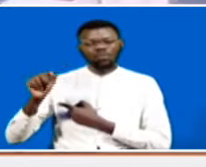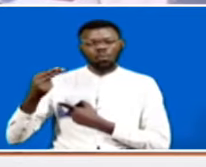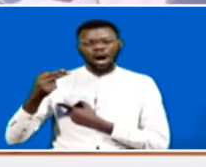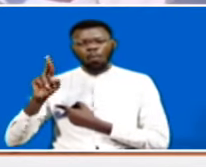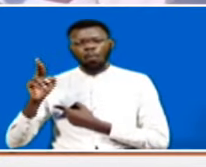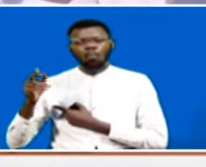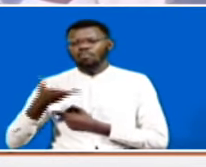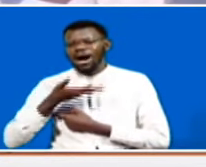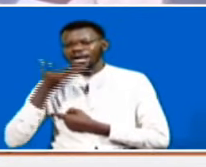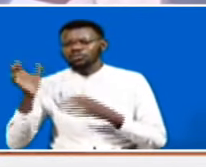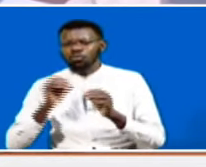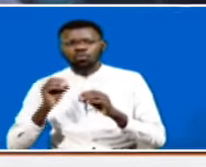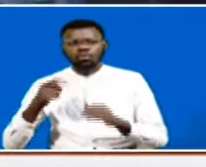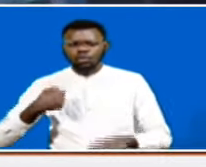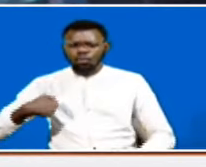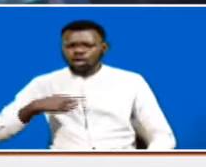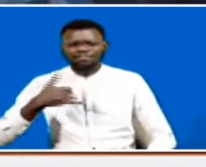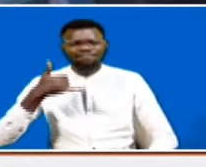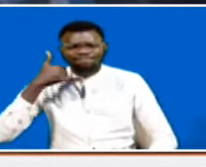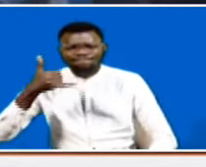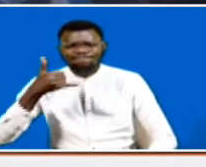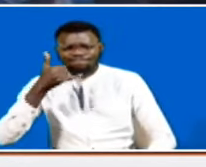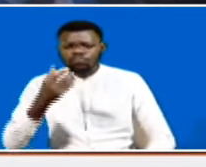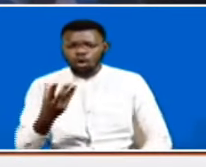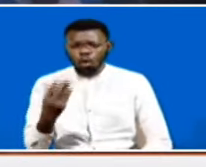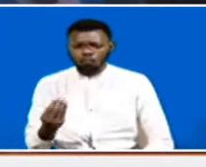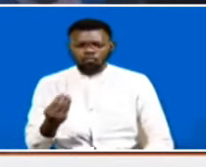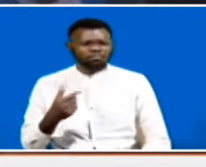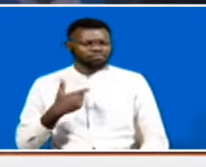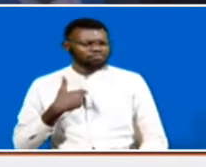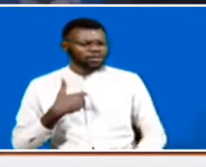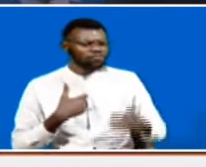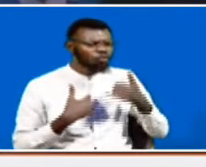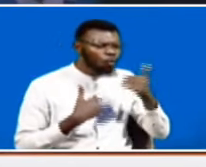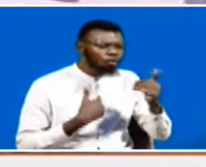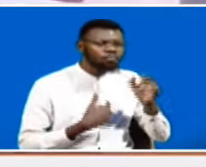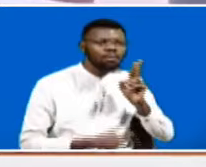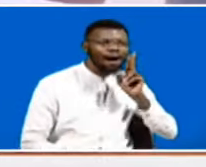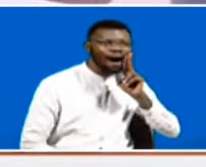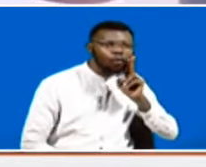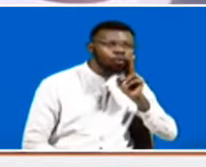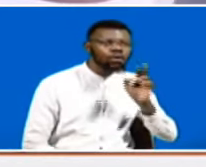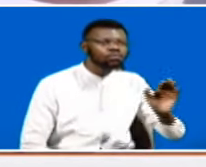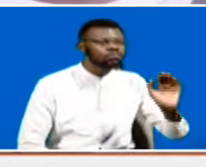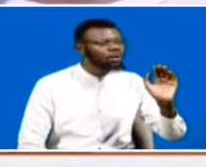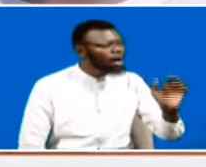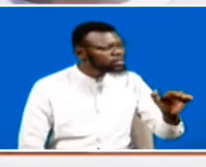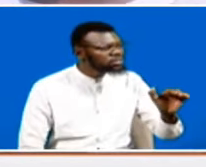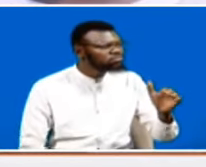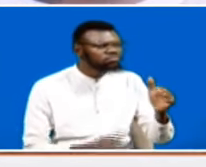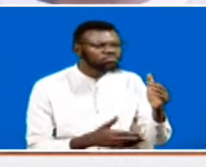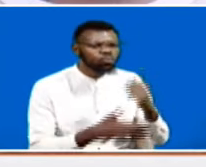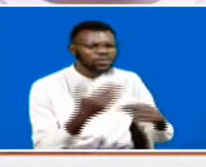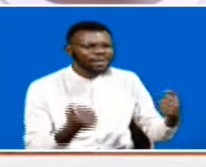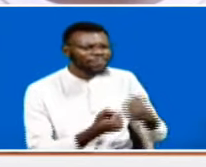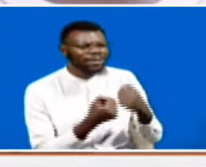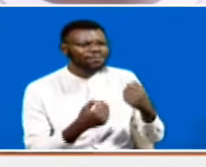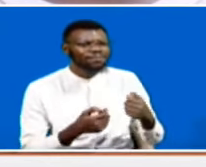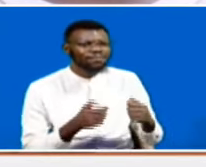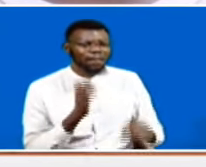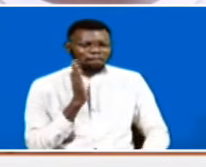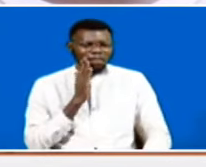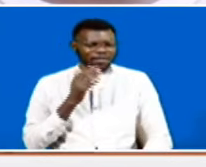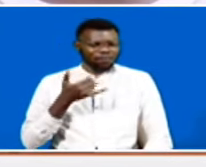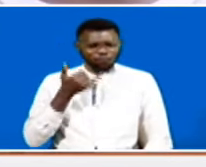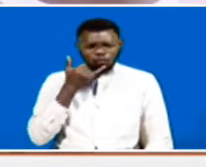kusema mteja. Nikapigia niko. Nikamuuliza bona phone ya madhe iko mteja. Simu yake